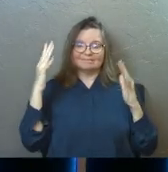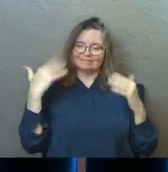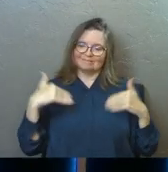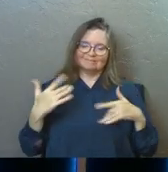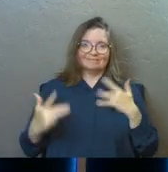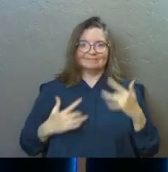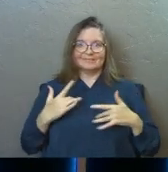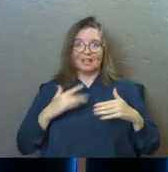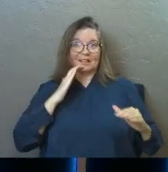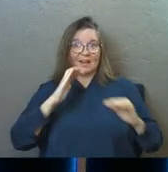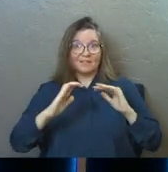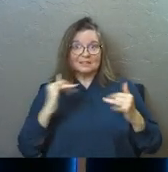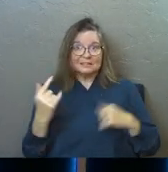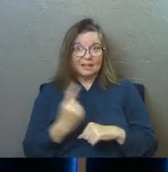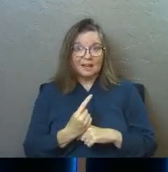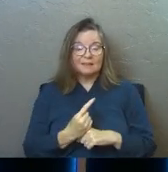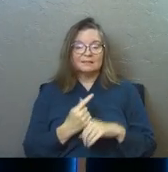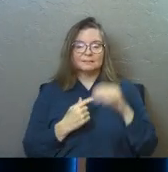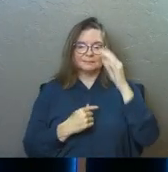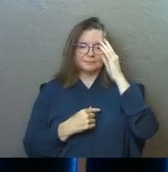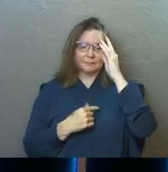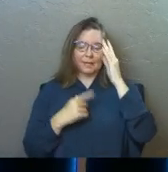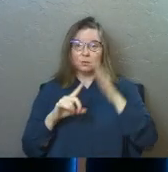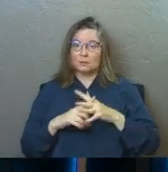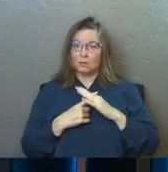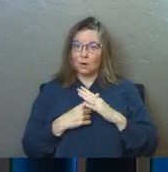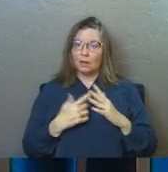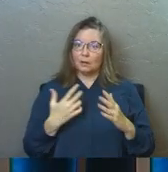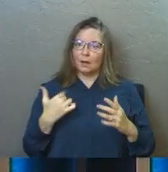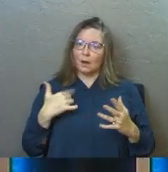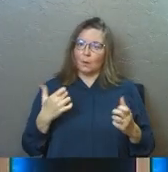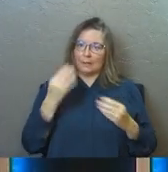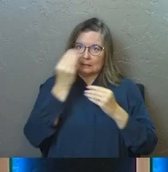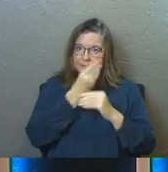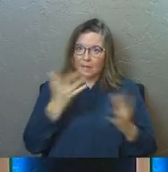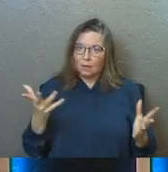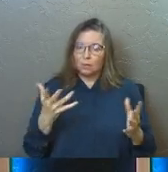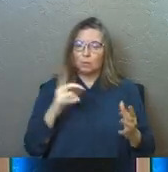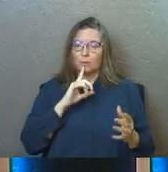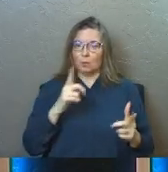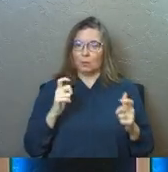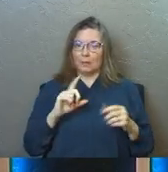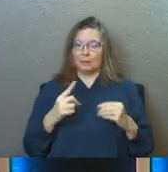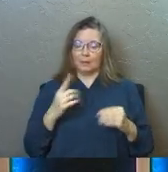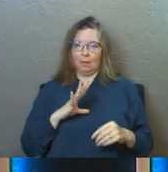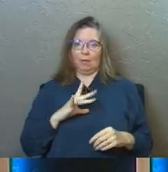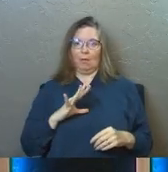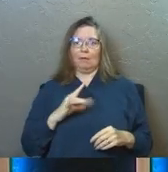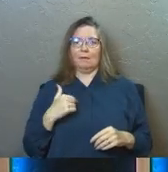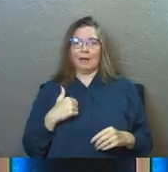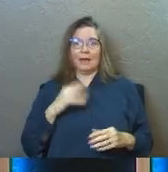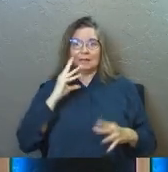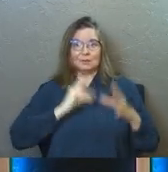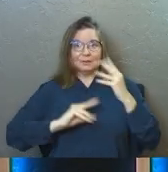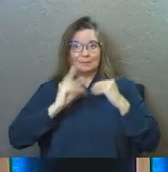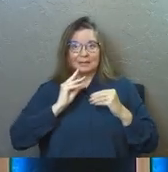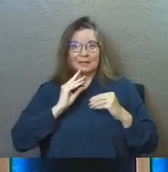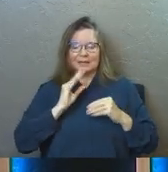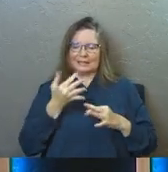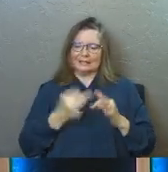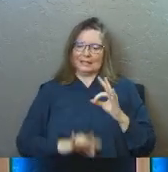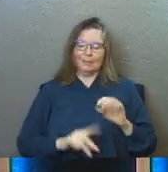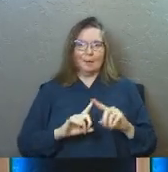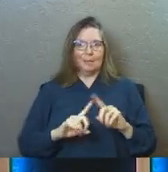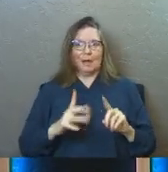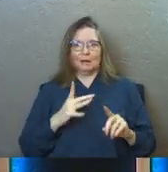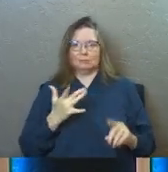Way, super pumped for this conversation today. And to get things started, I want to tell you just real quick about something cool that I got to experience. Pretty simple,